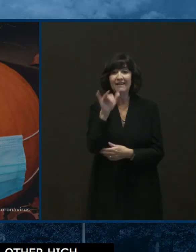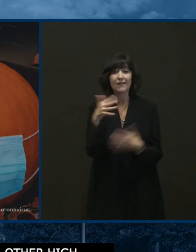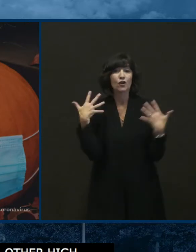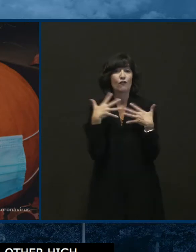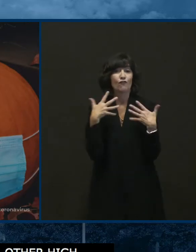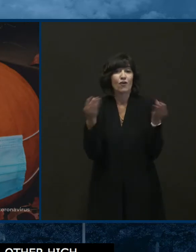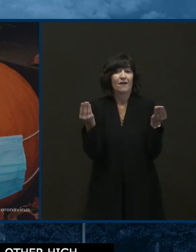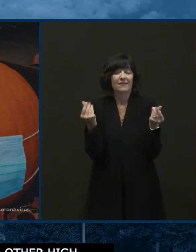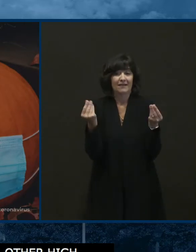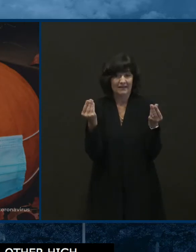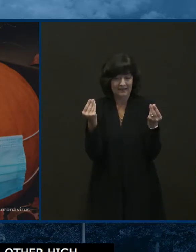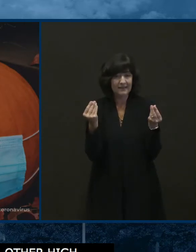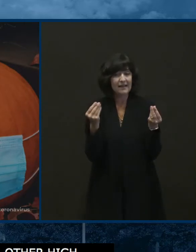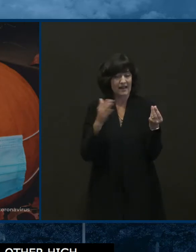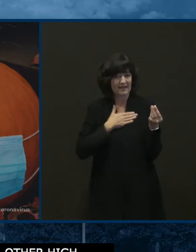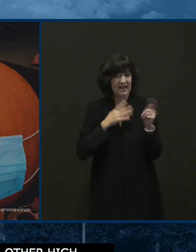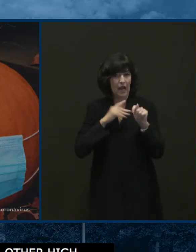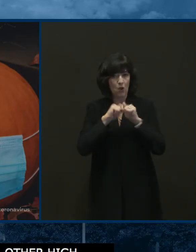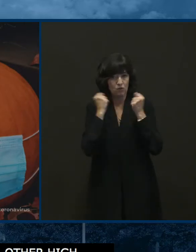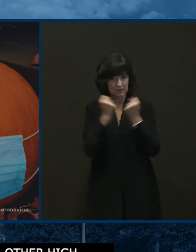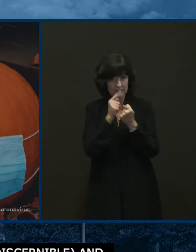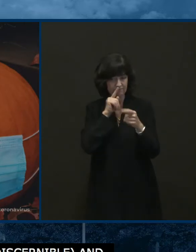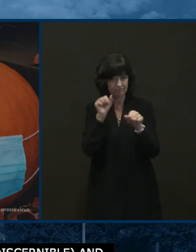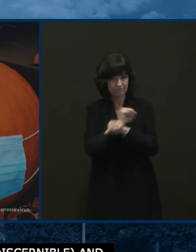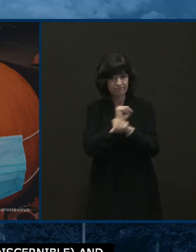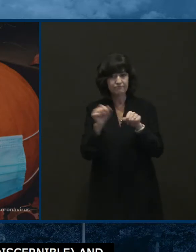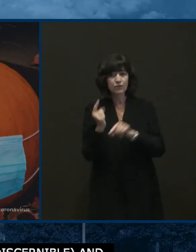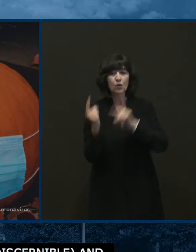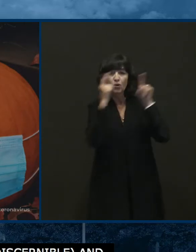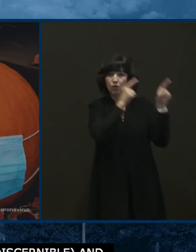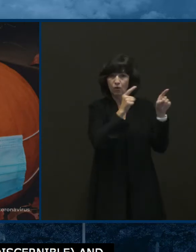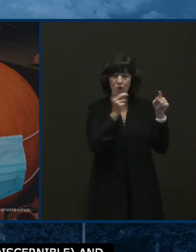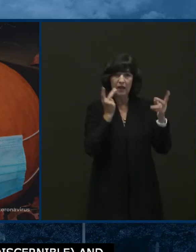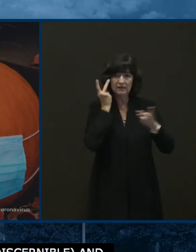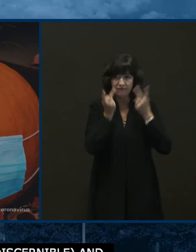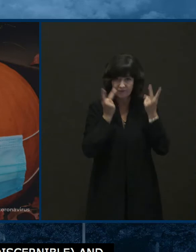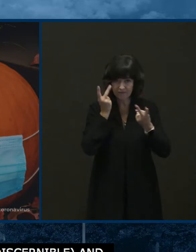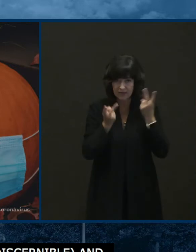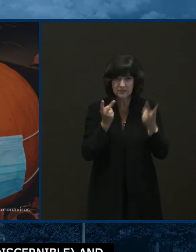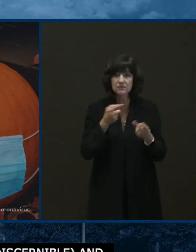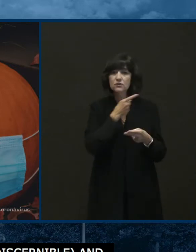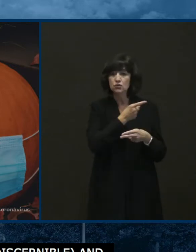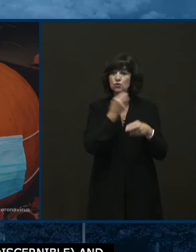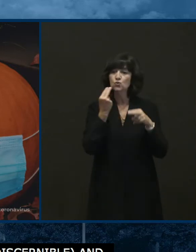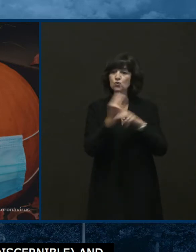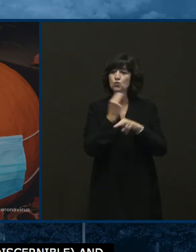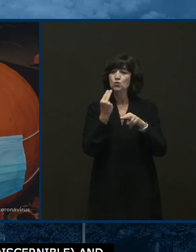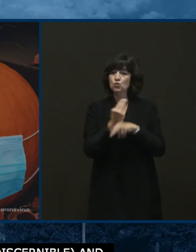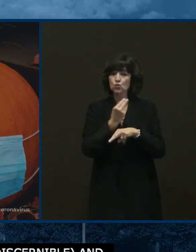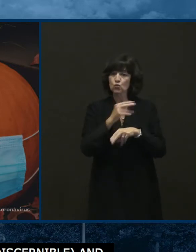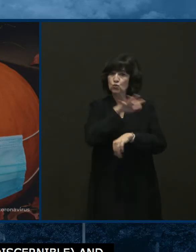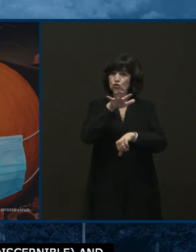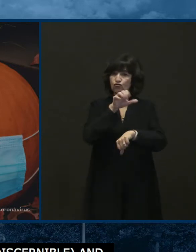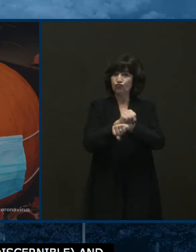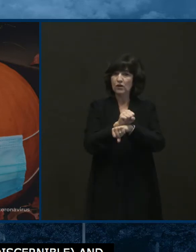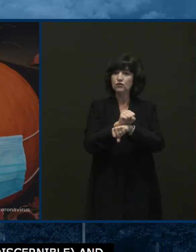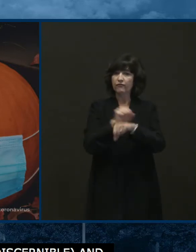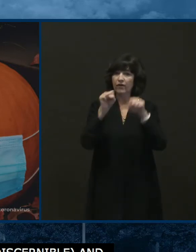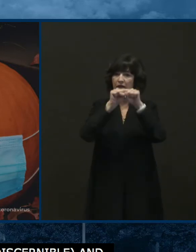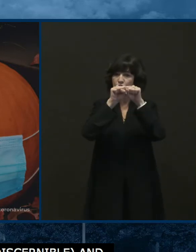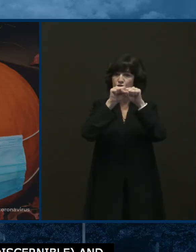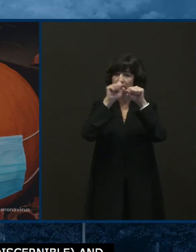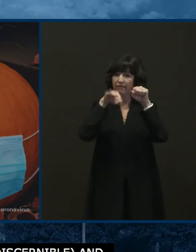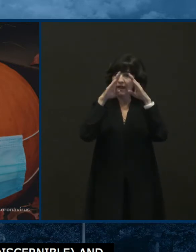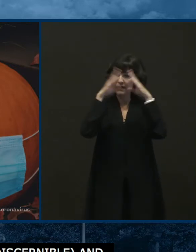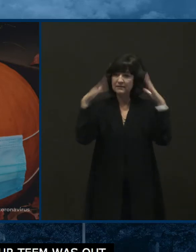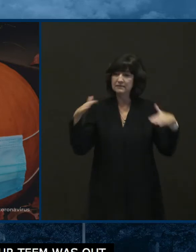Our team was out there last weekend. They said they didn't have any problems. They're using a reservation system and really adhering to